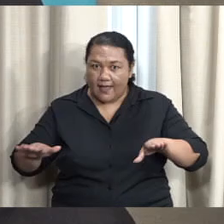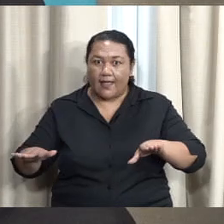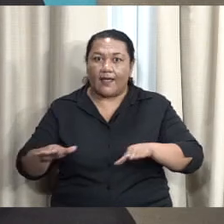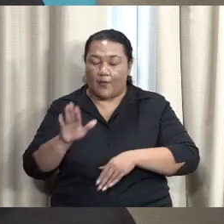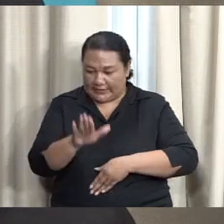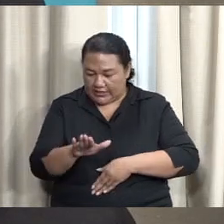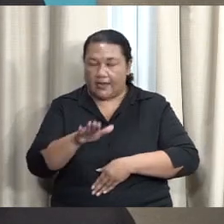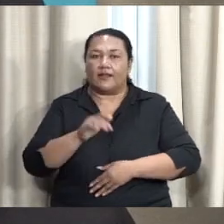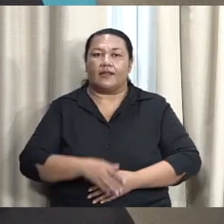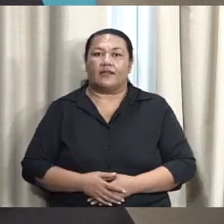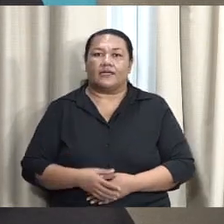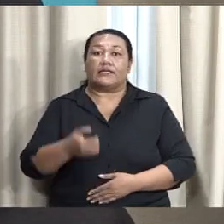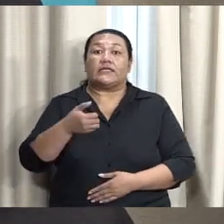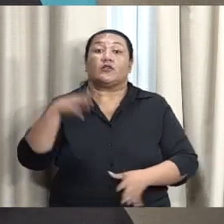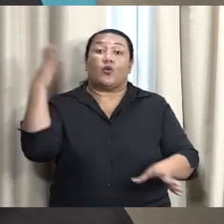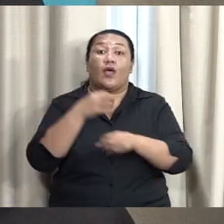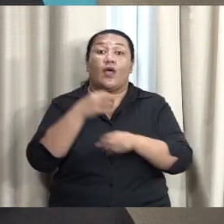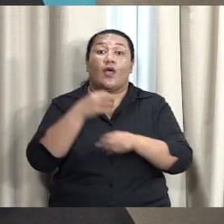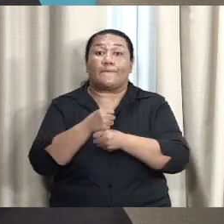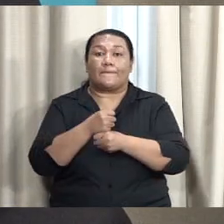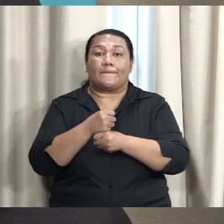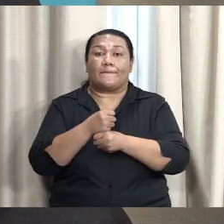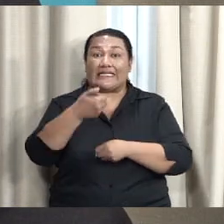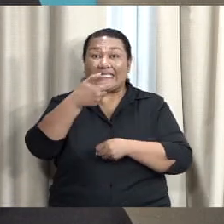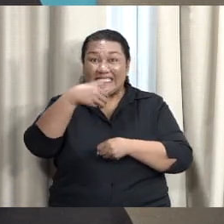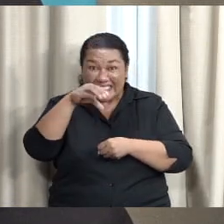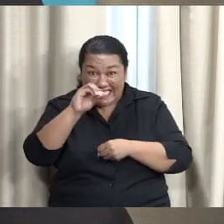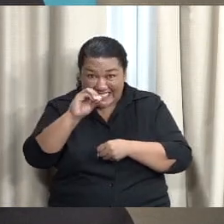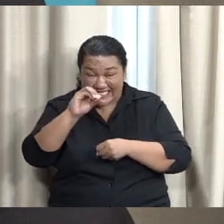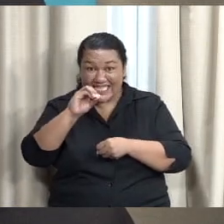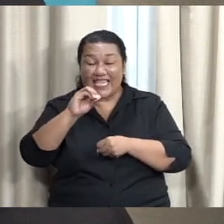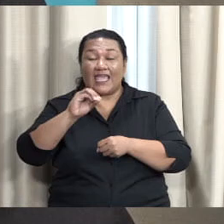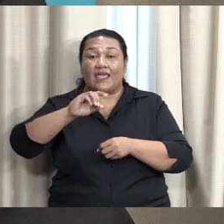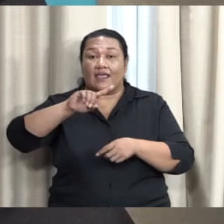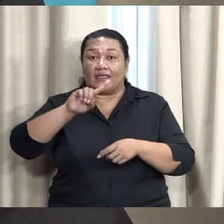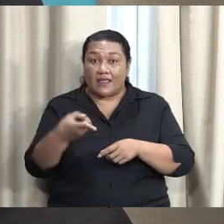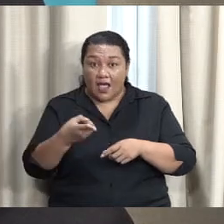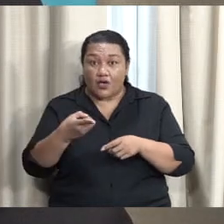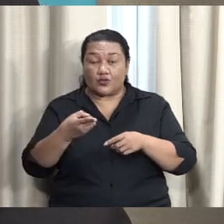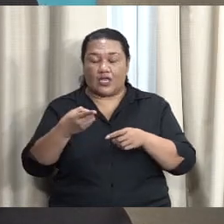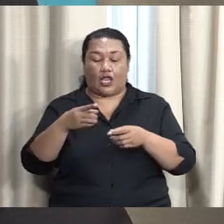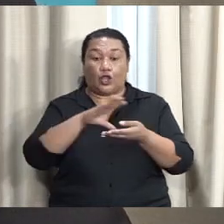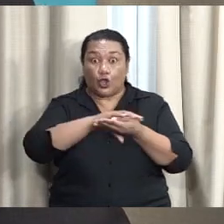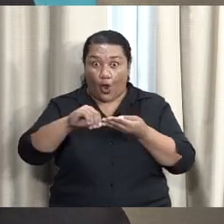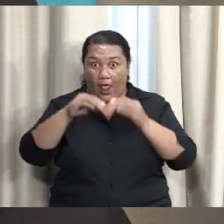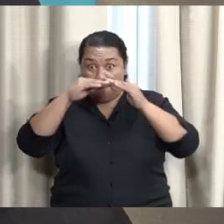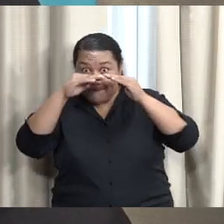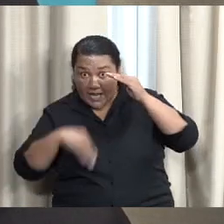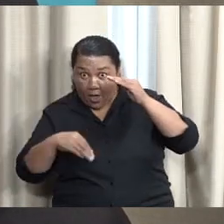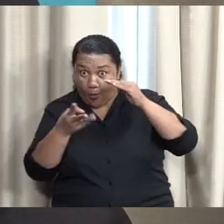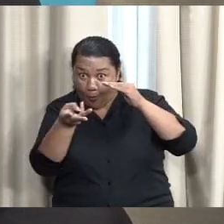is $50,000 and below. This is due to the hardship many families are